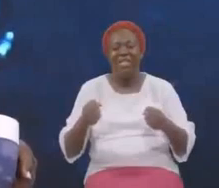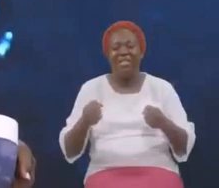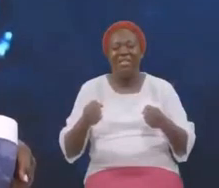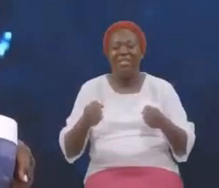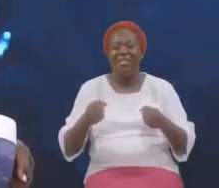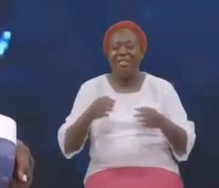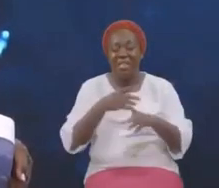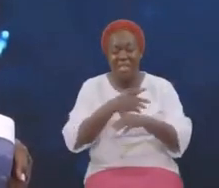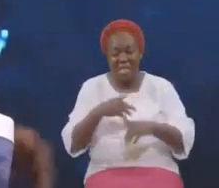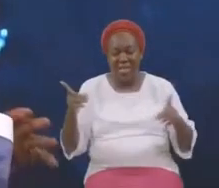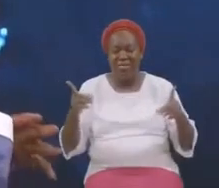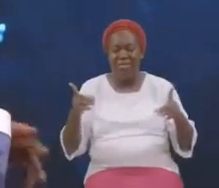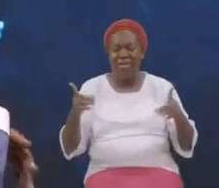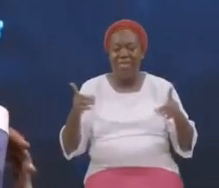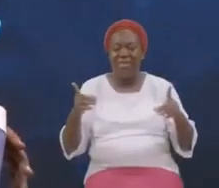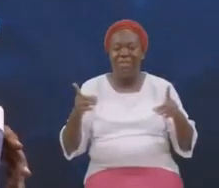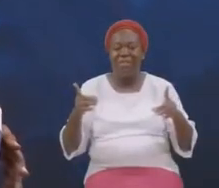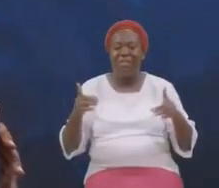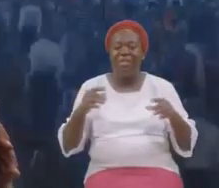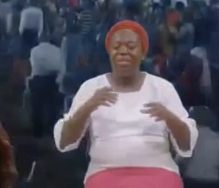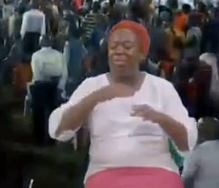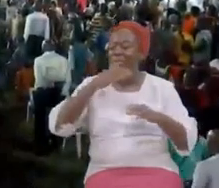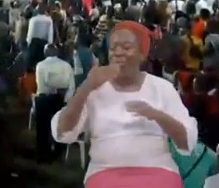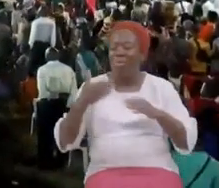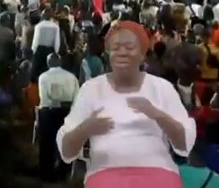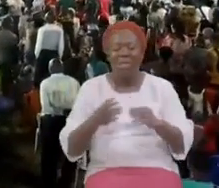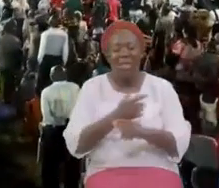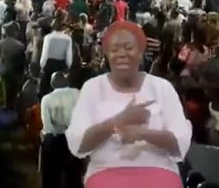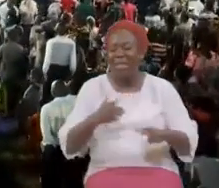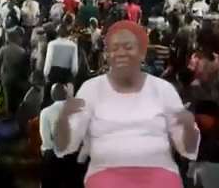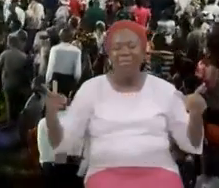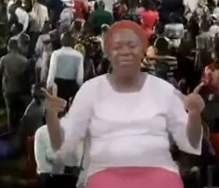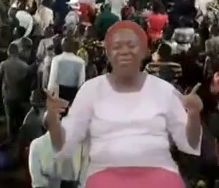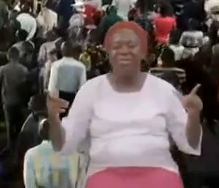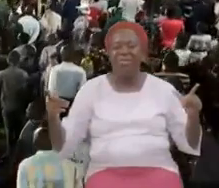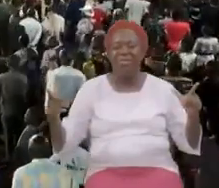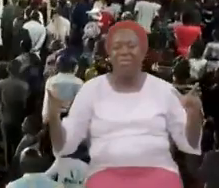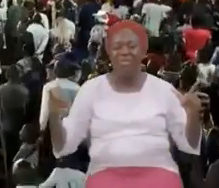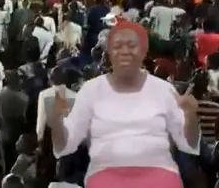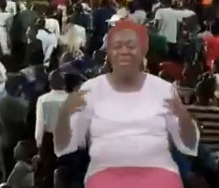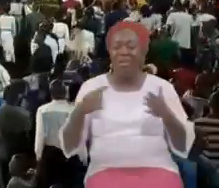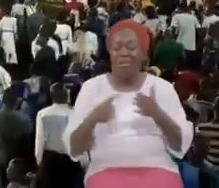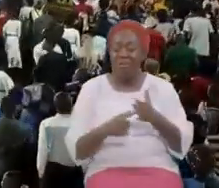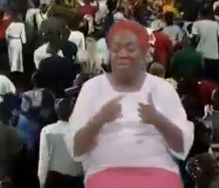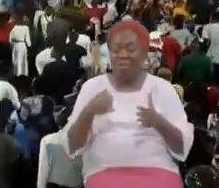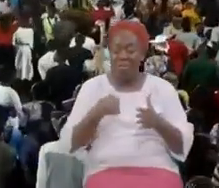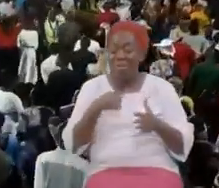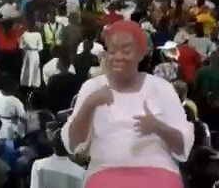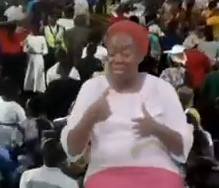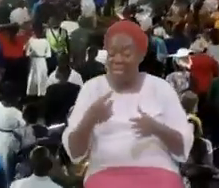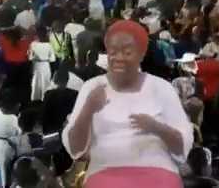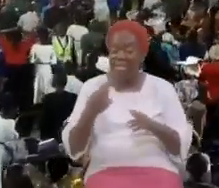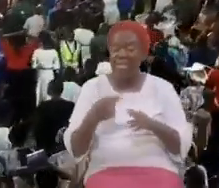deliverance, total liberation. Once we mention the name of Jesus, it